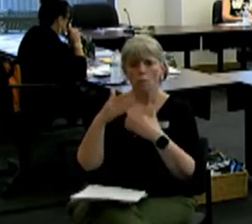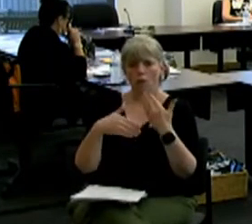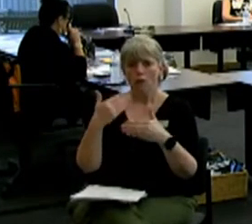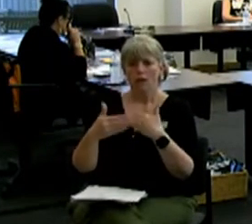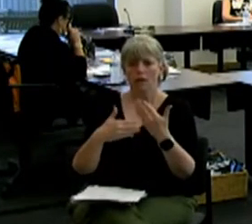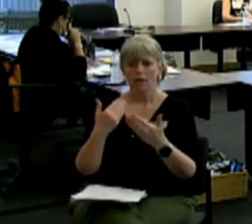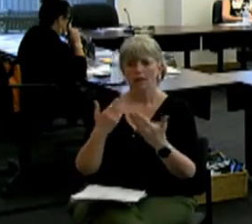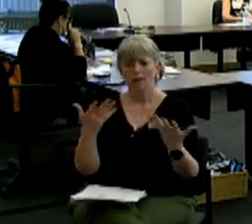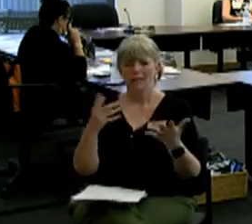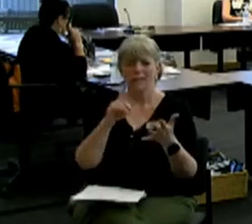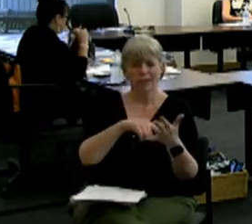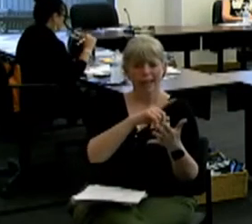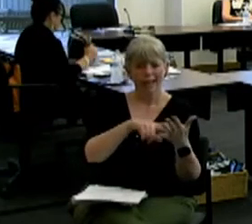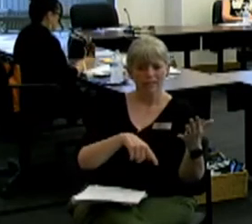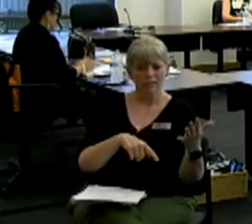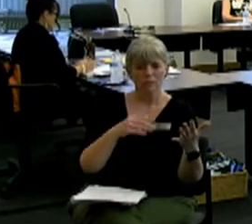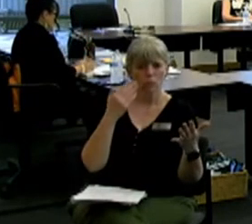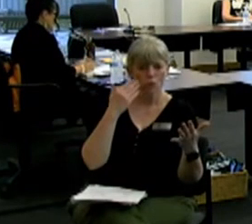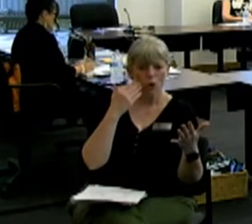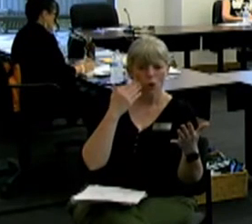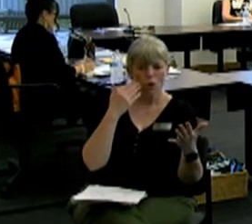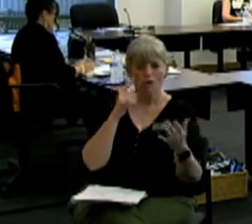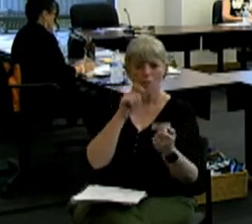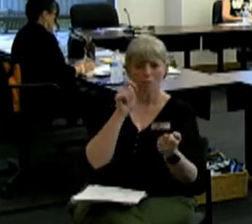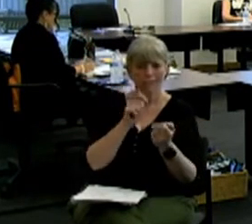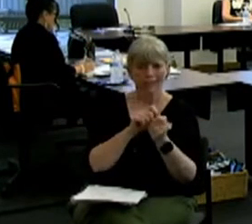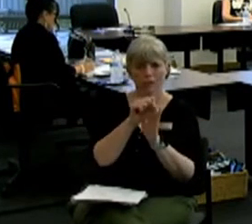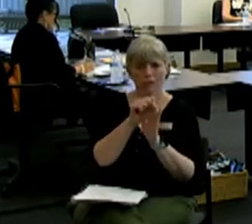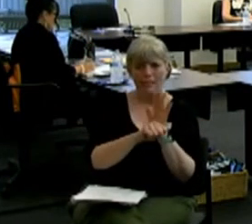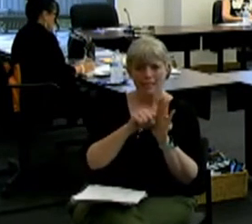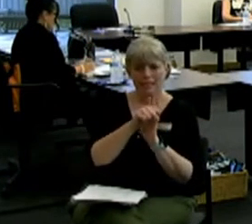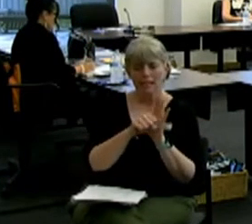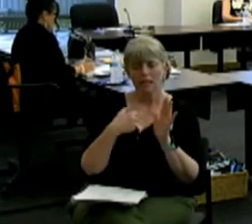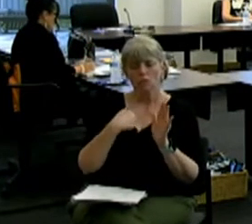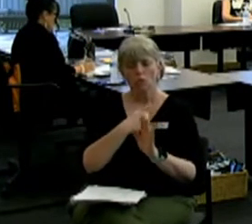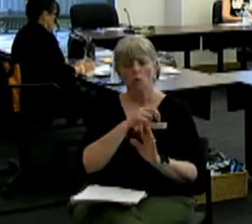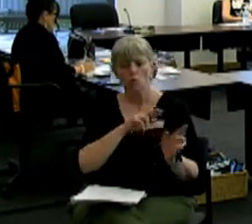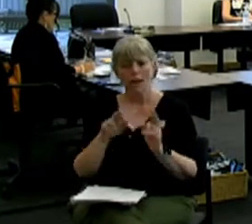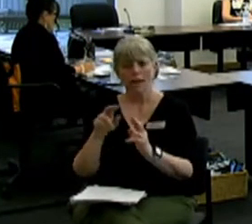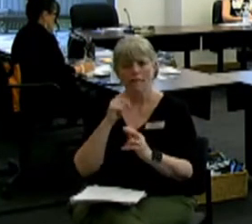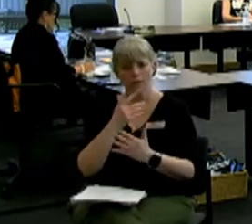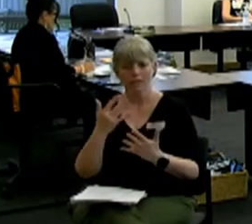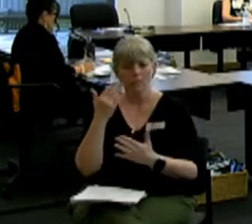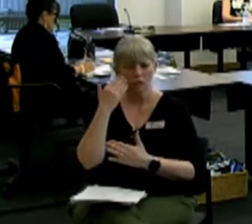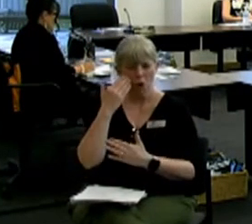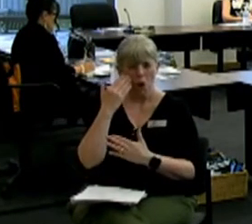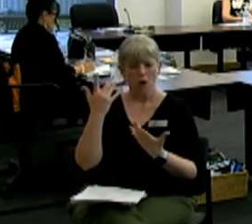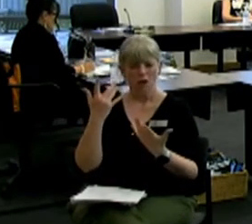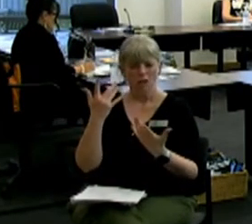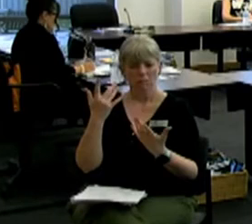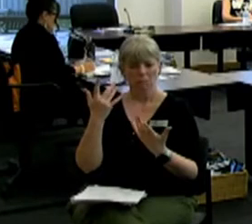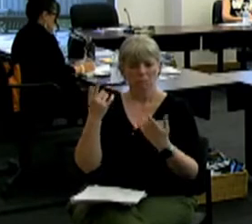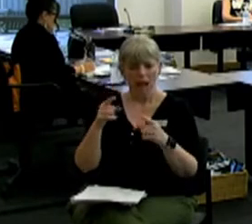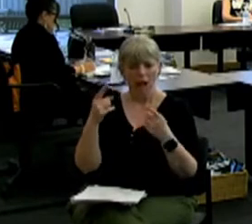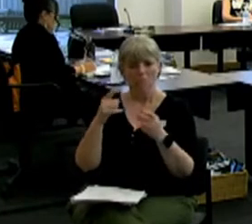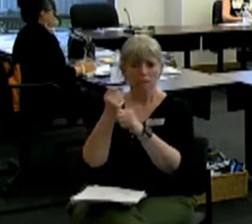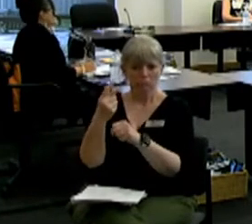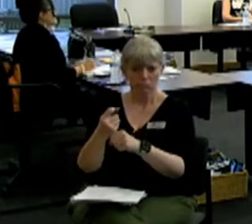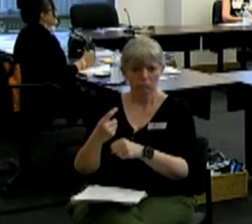things aren't canceled, we know that in a particular season or month, we're ready for things as they come up, things that we know are signature or annual